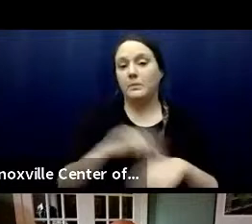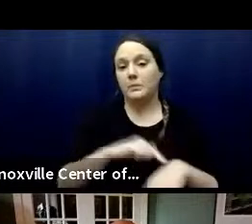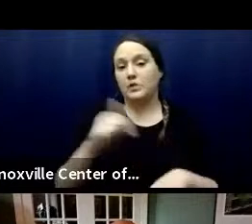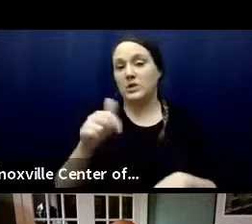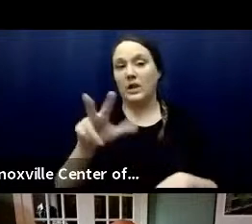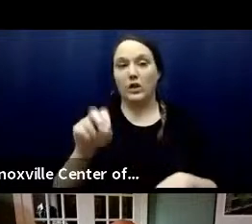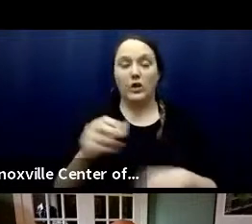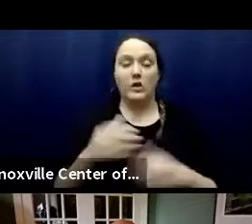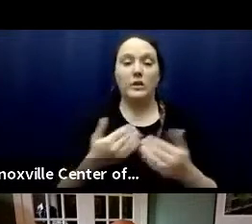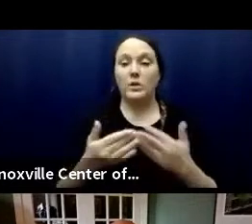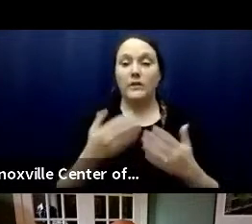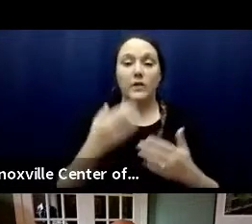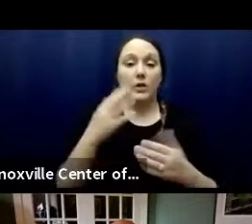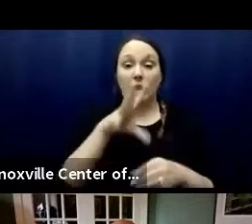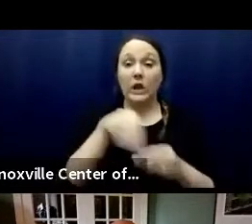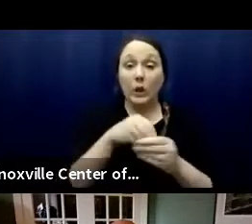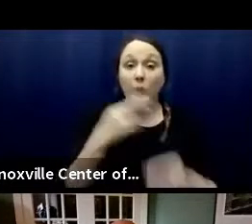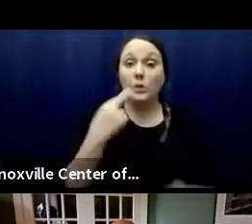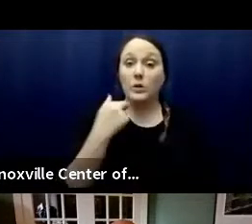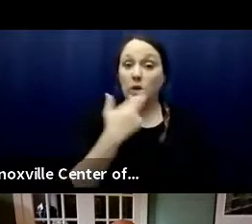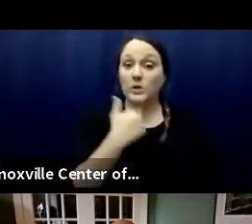includes restaurants.